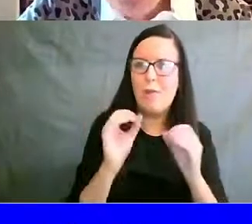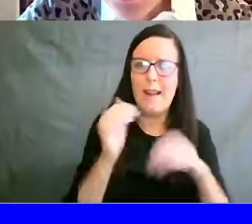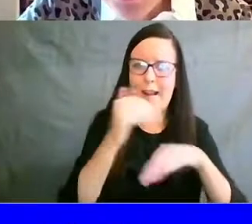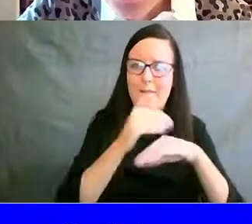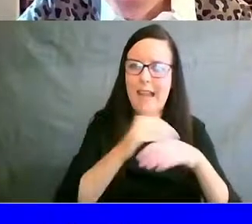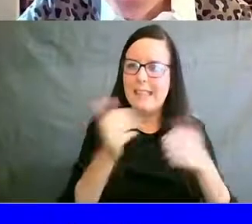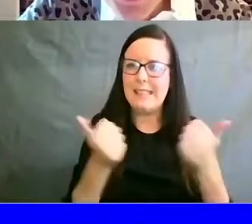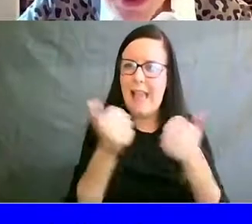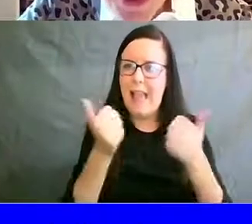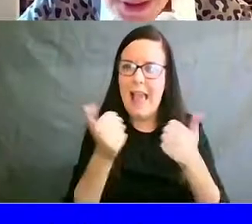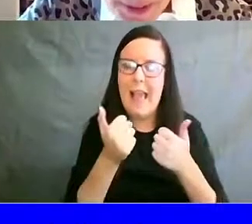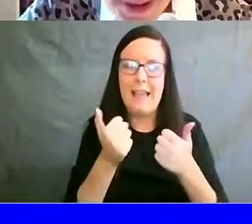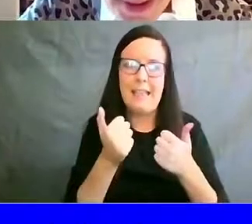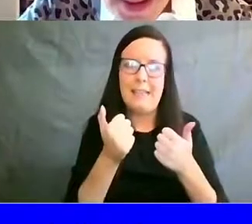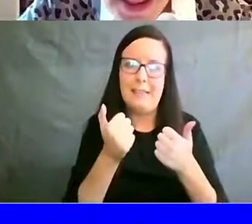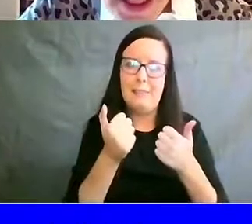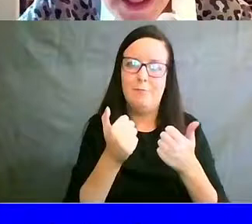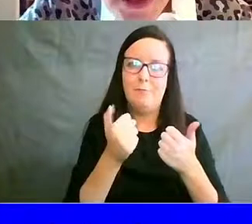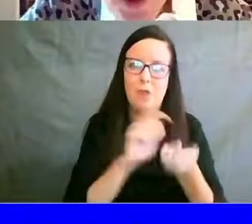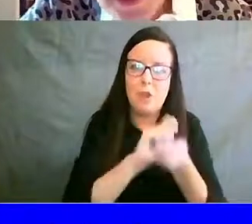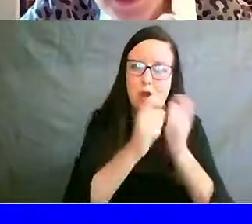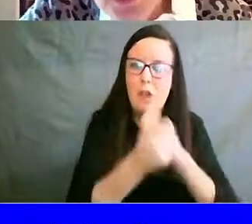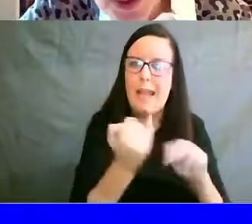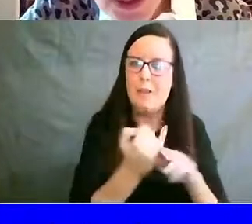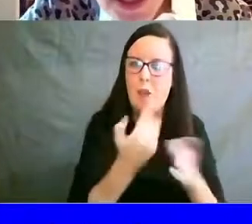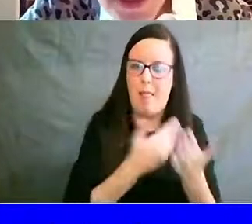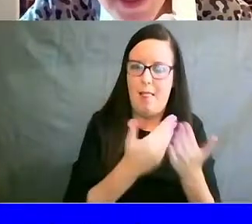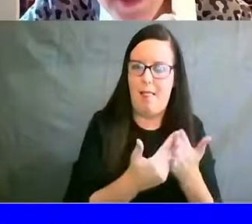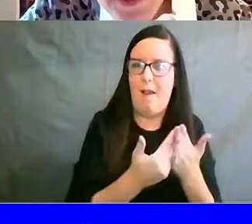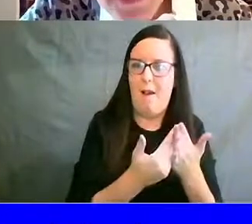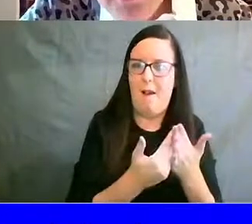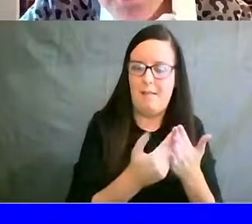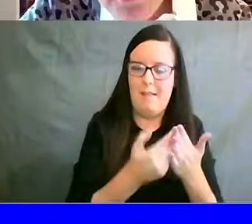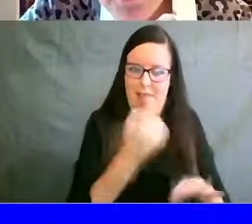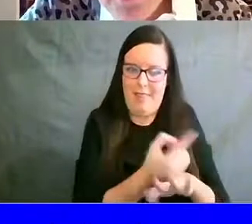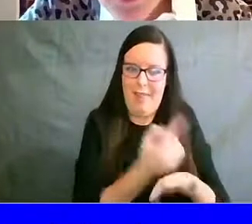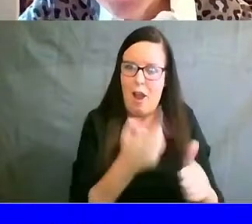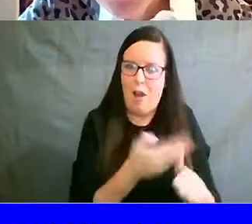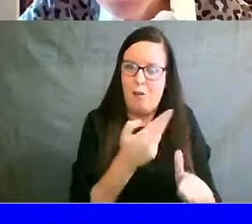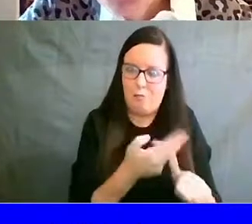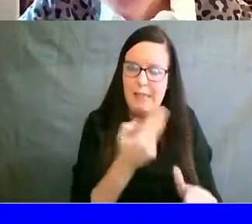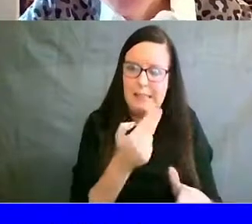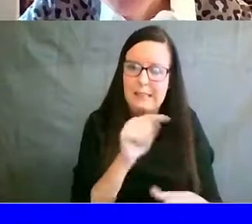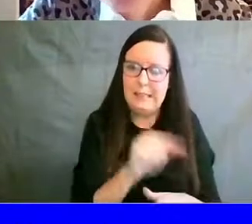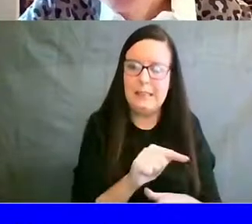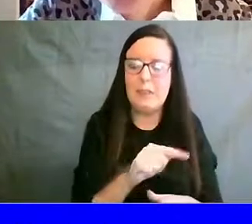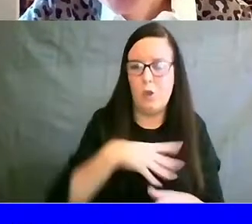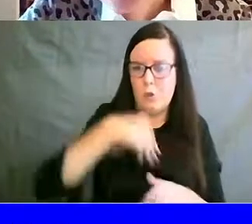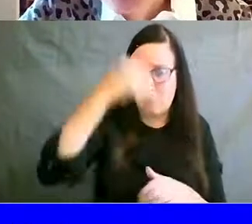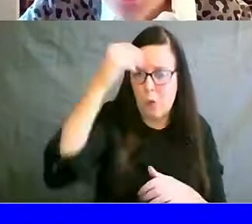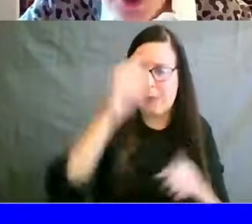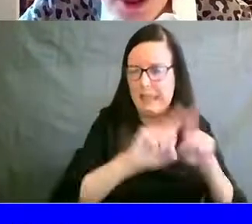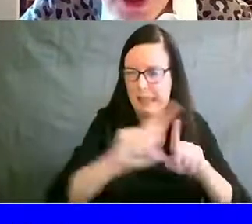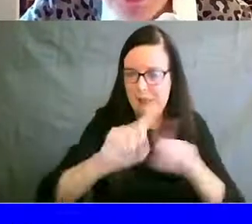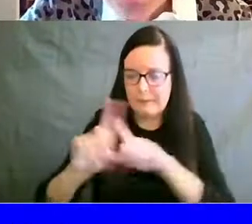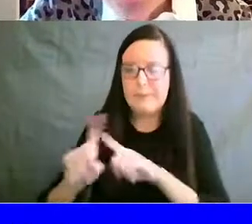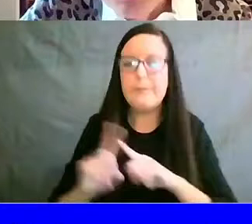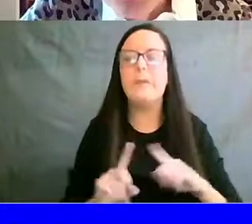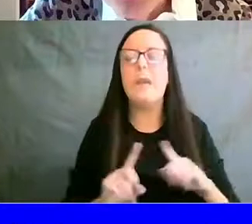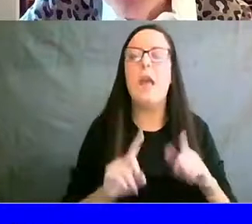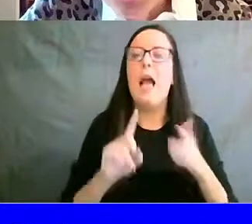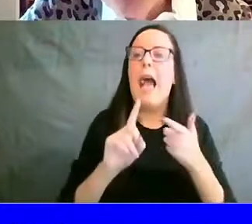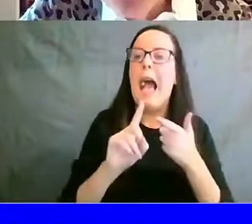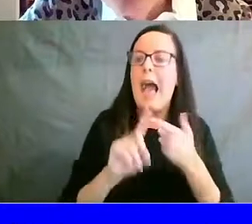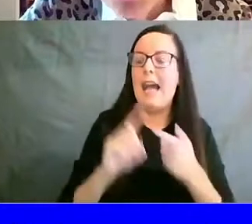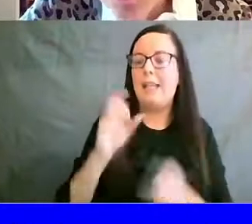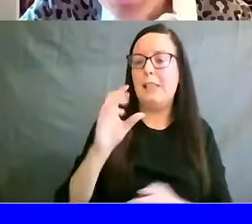murder, manslaughter or assisted suicide. So it's important to say that. And that no civil or criminal